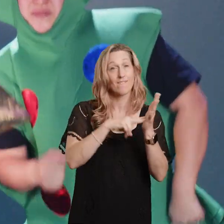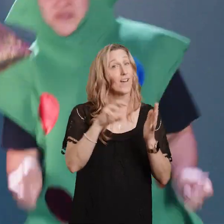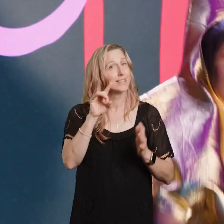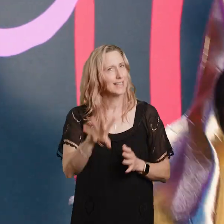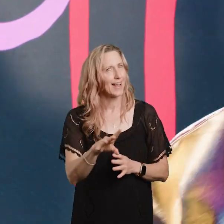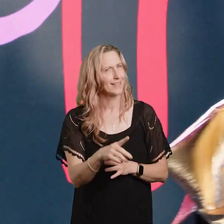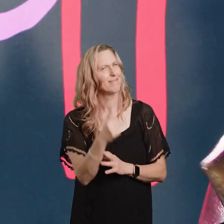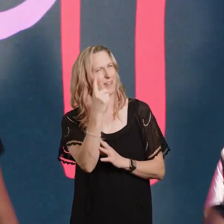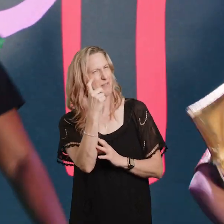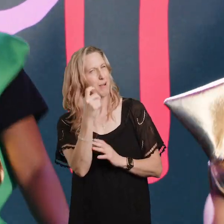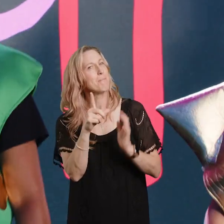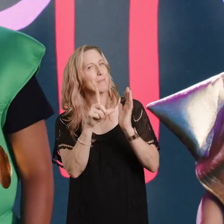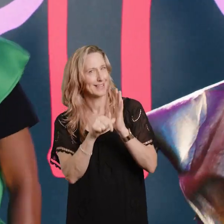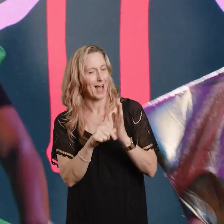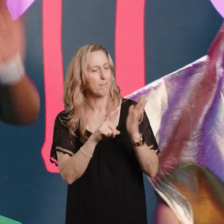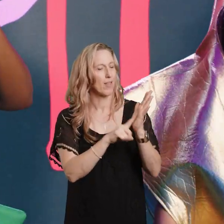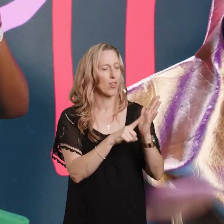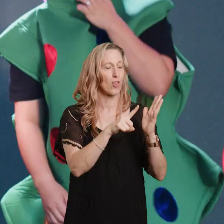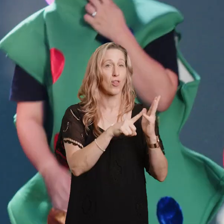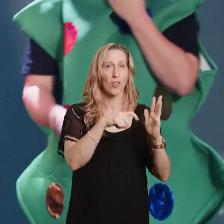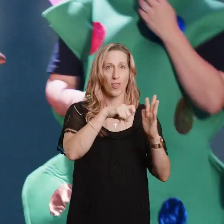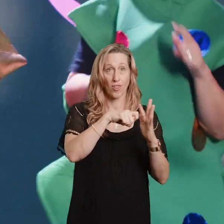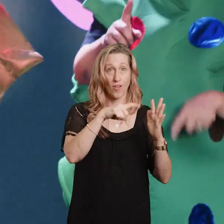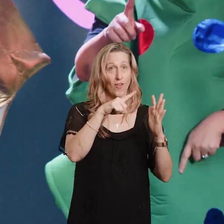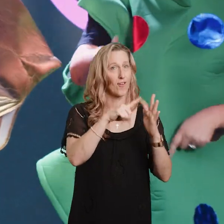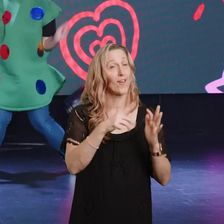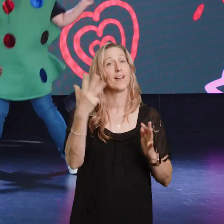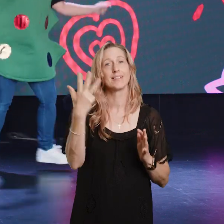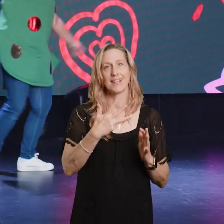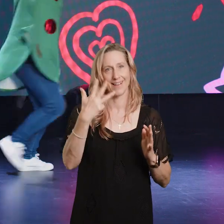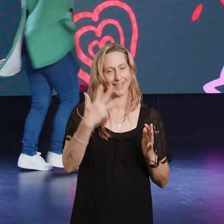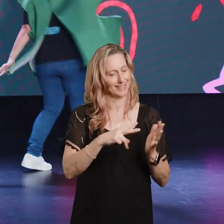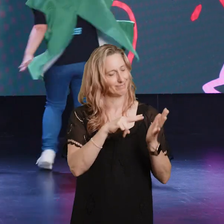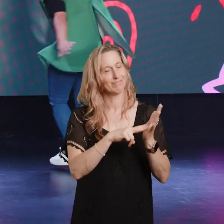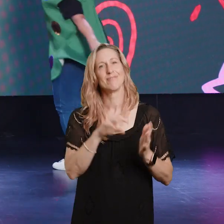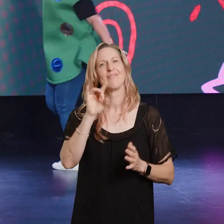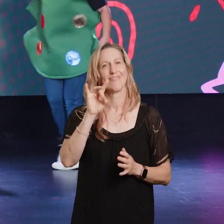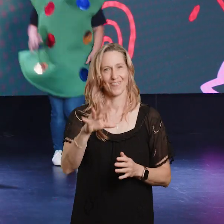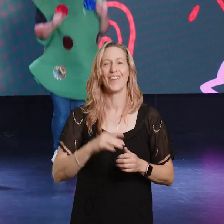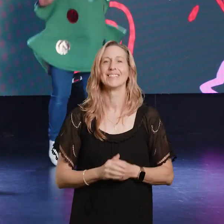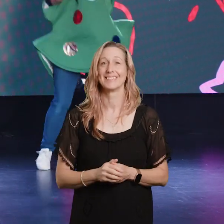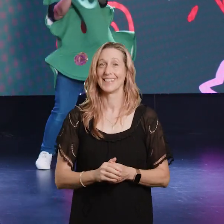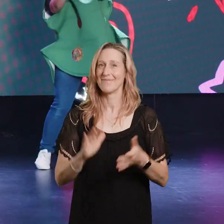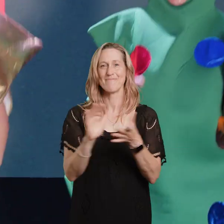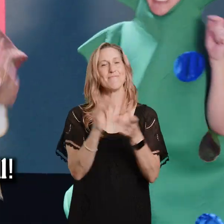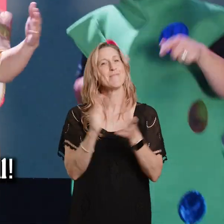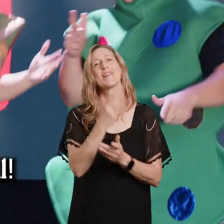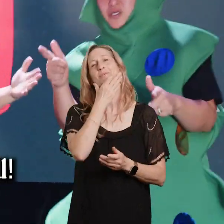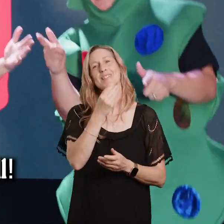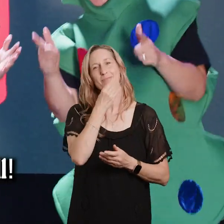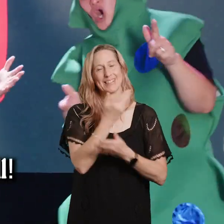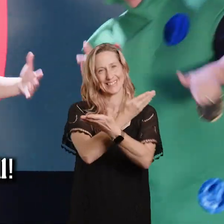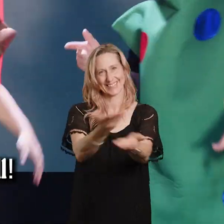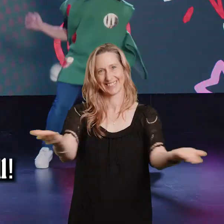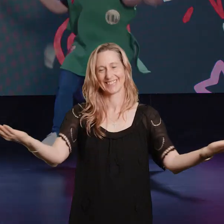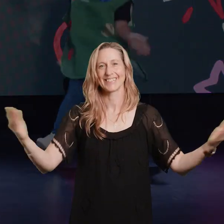louder. Luke 19 verse 10. One more time. Luke 19 verse 10. Merry